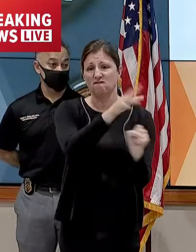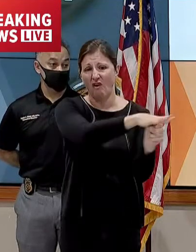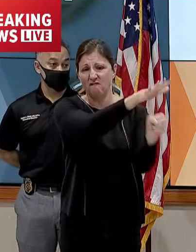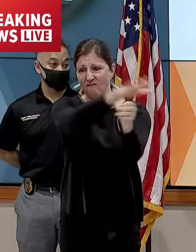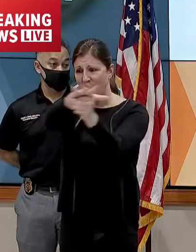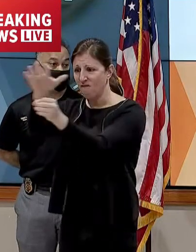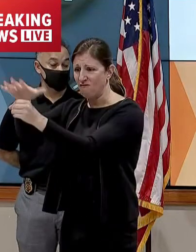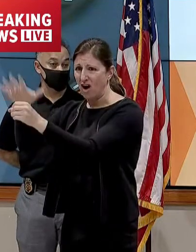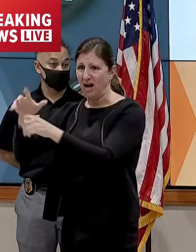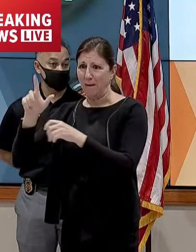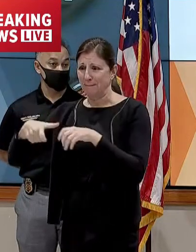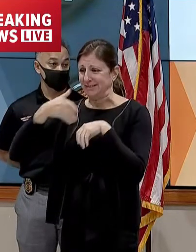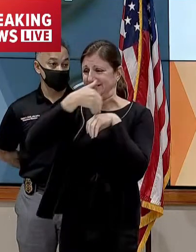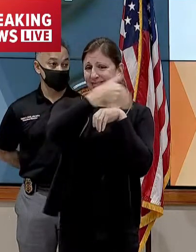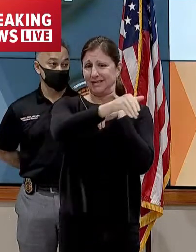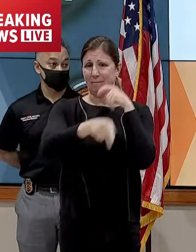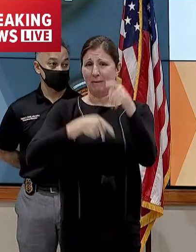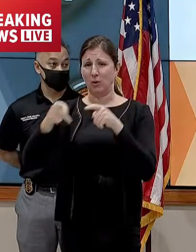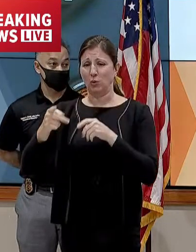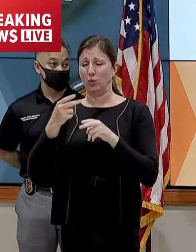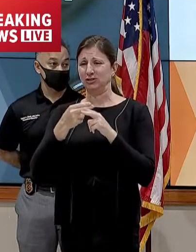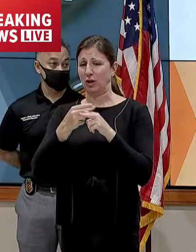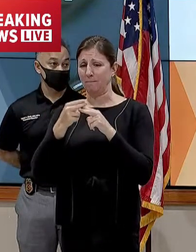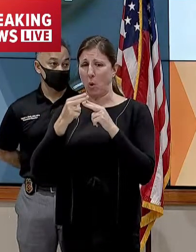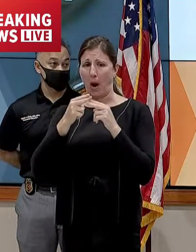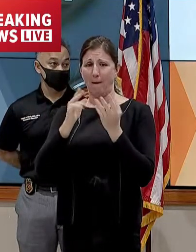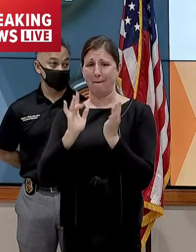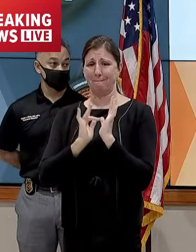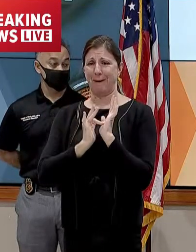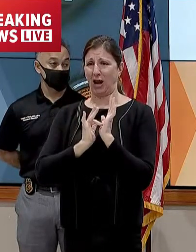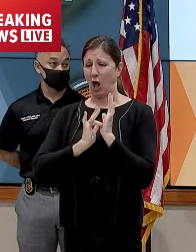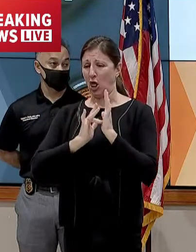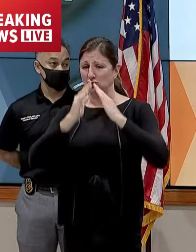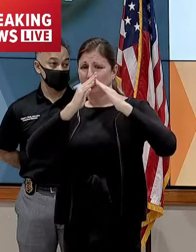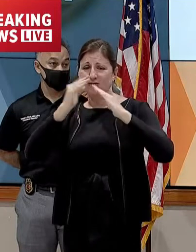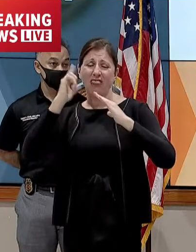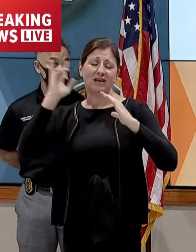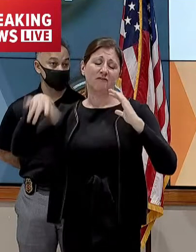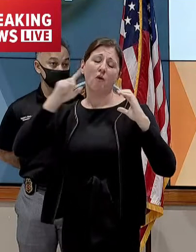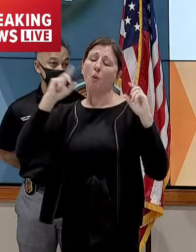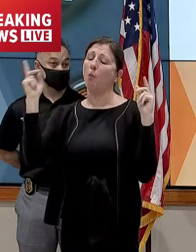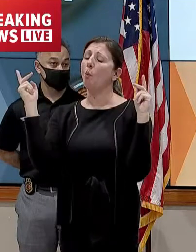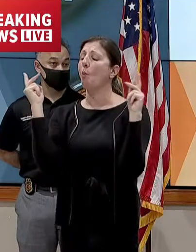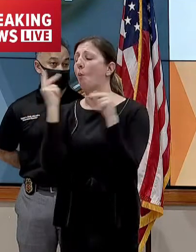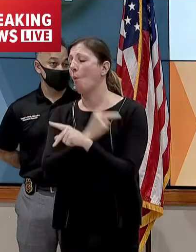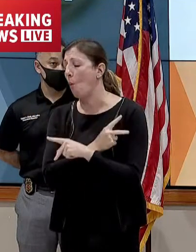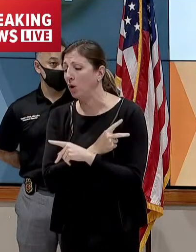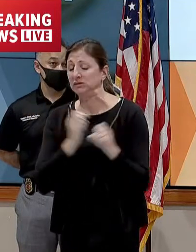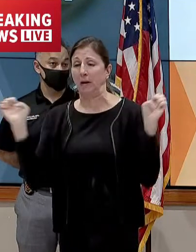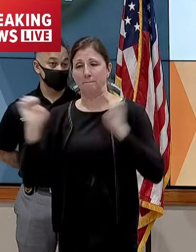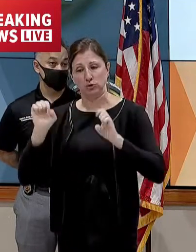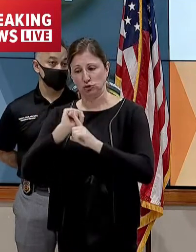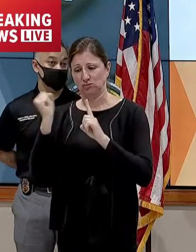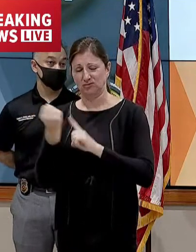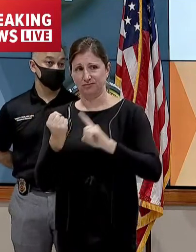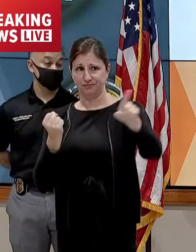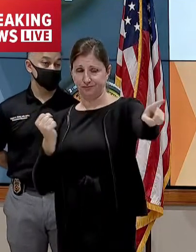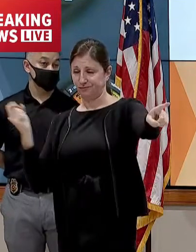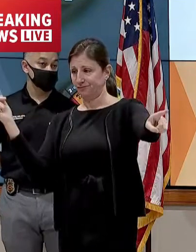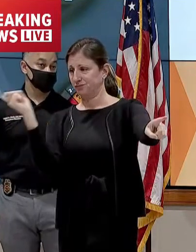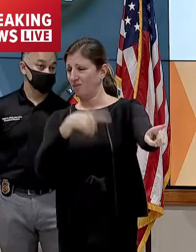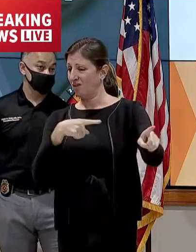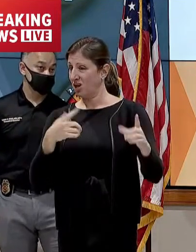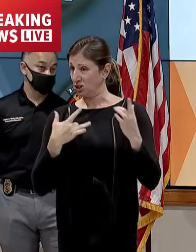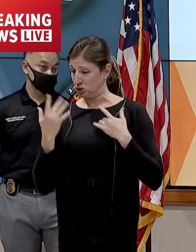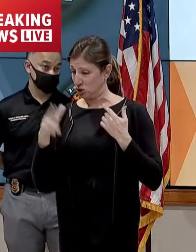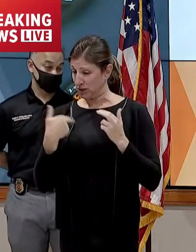folks to a temporary medical shelter that is only for a worst-case scenario. And there are also concerns about